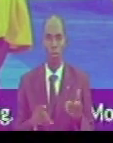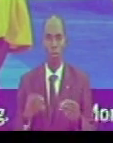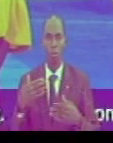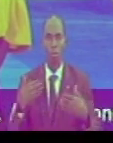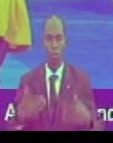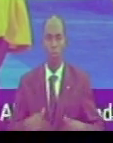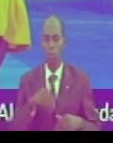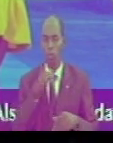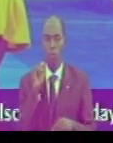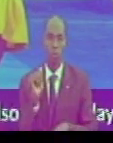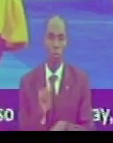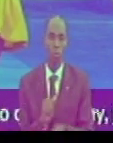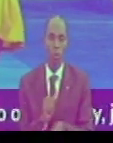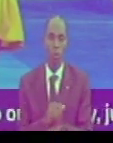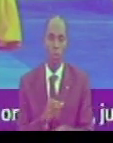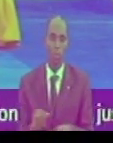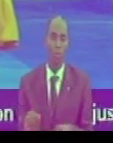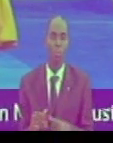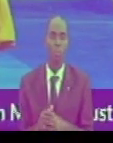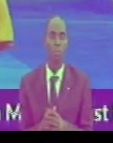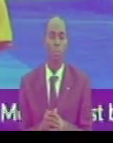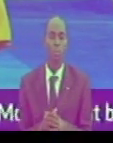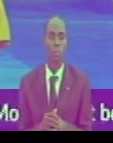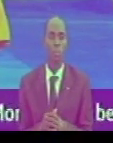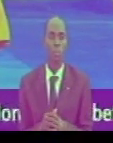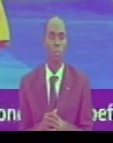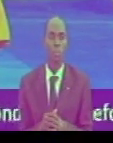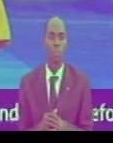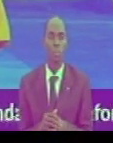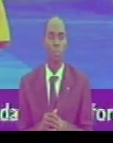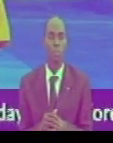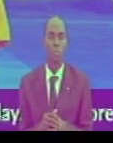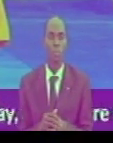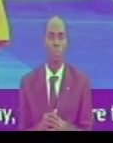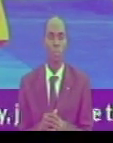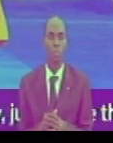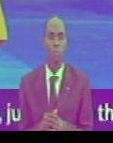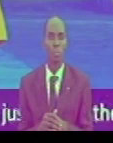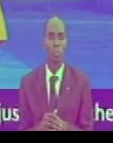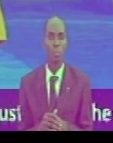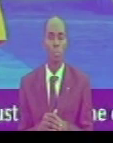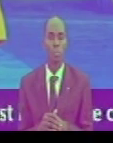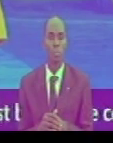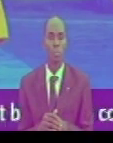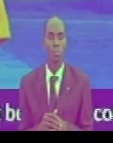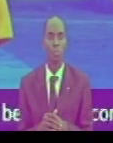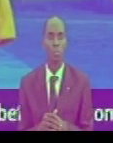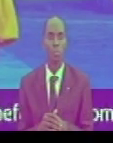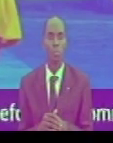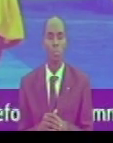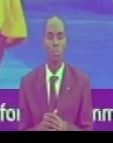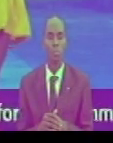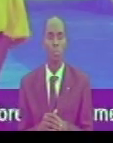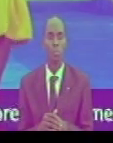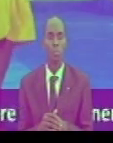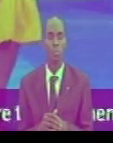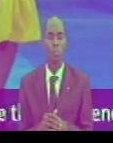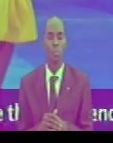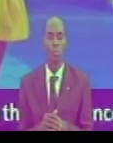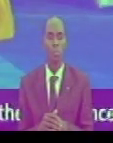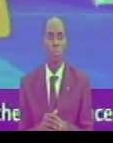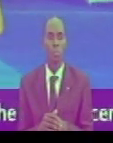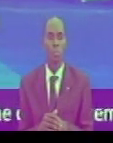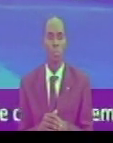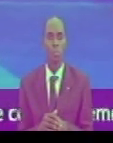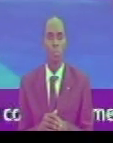sickness continued, but at the June crusade, the Lord healed her. She will give you the testimony.